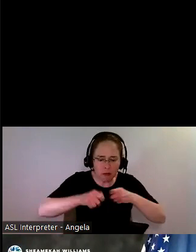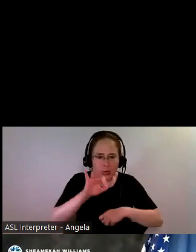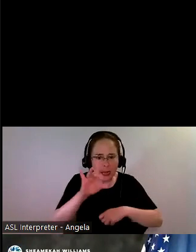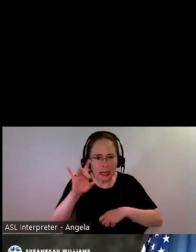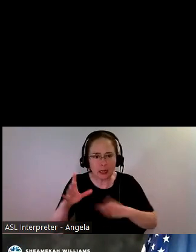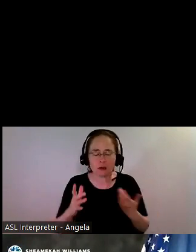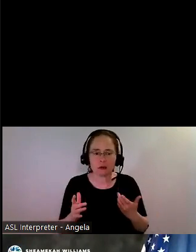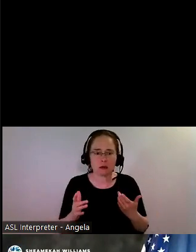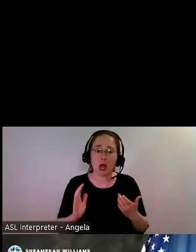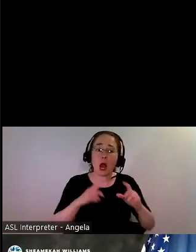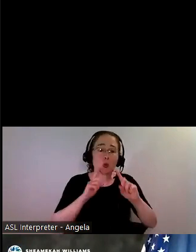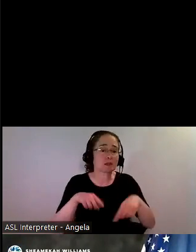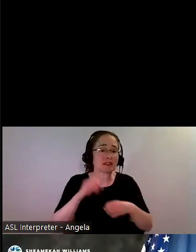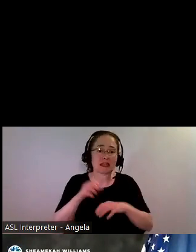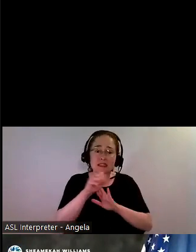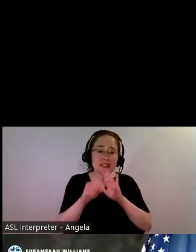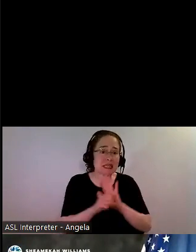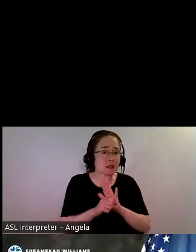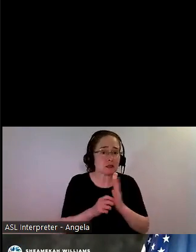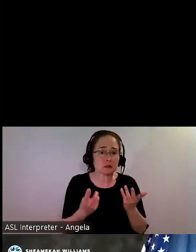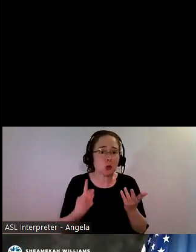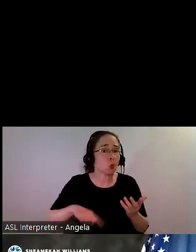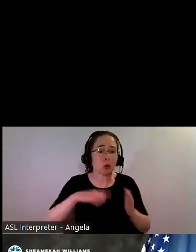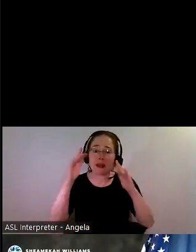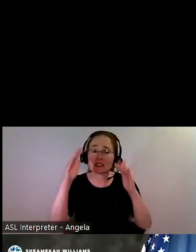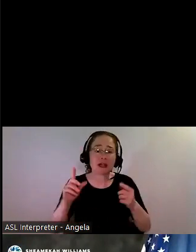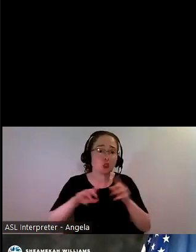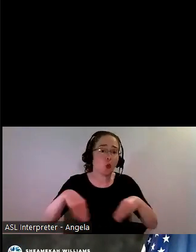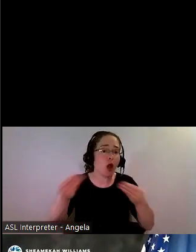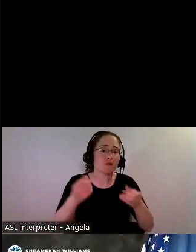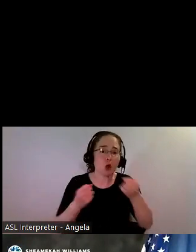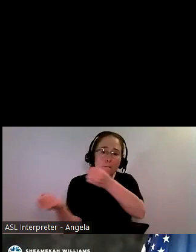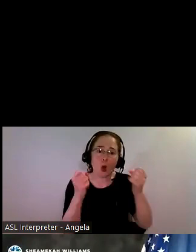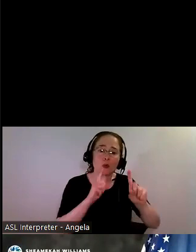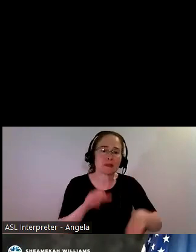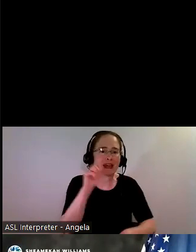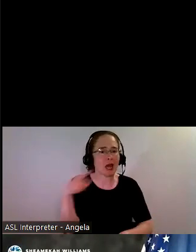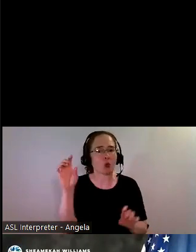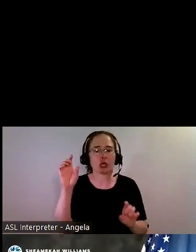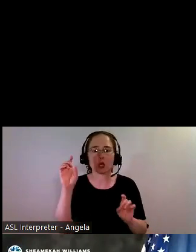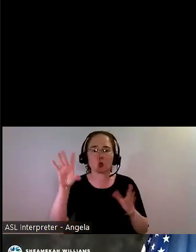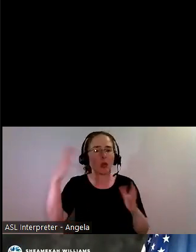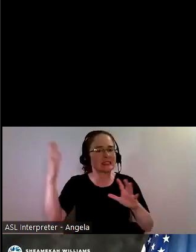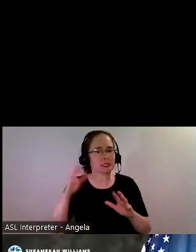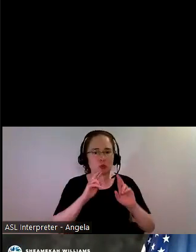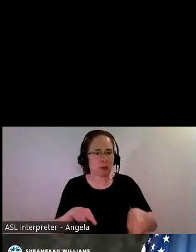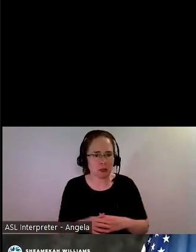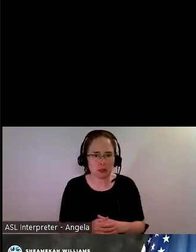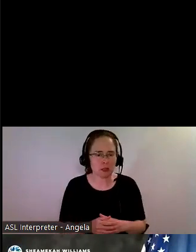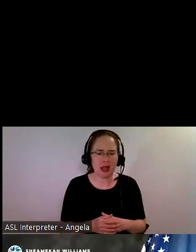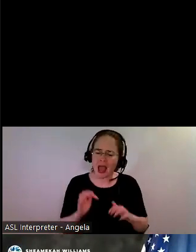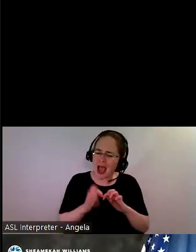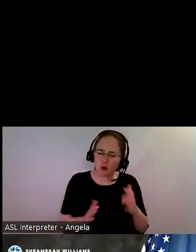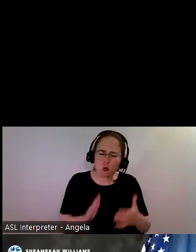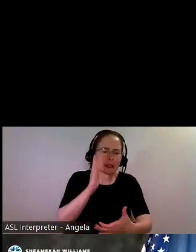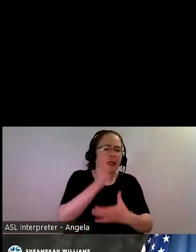state, we're expected for kids to do mobile response, not just crisis response, and really looking at how do we intervene as early as